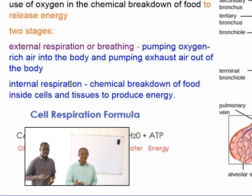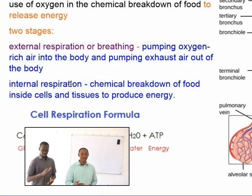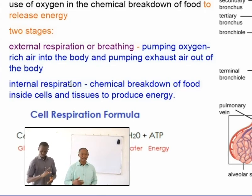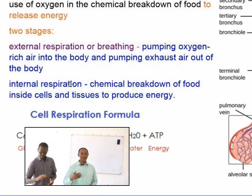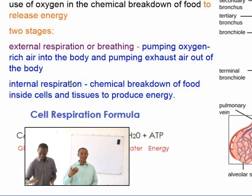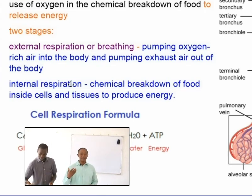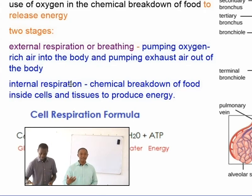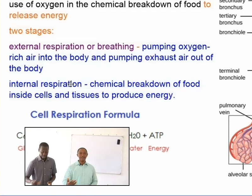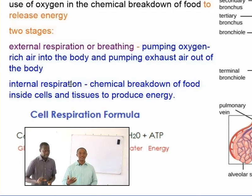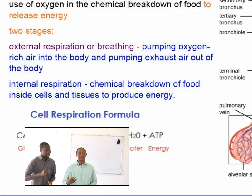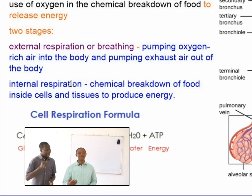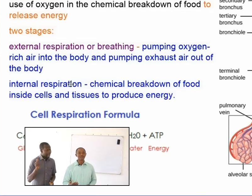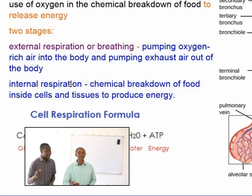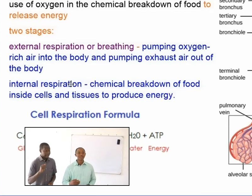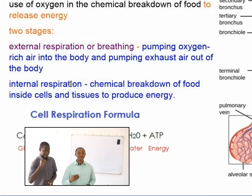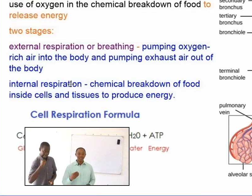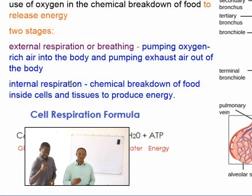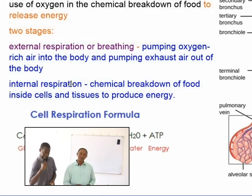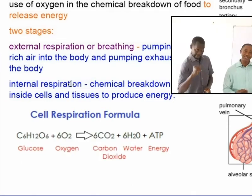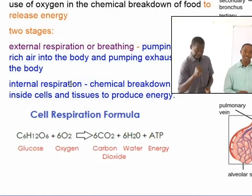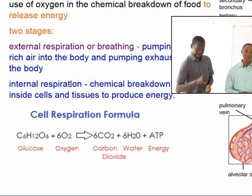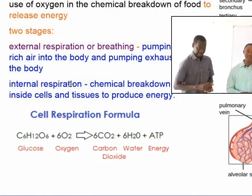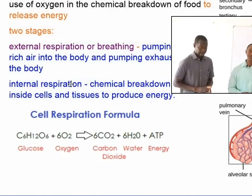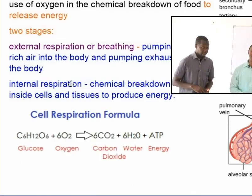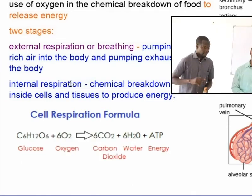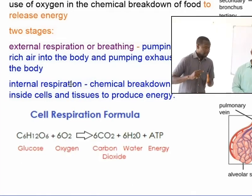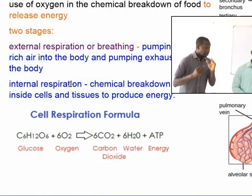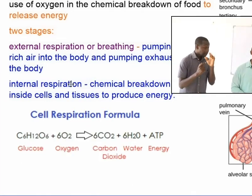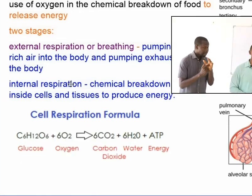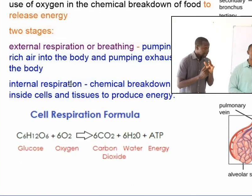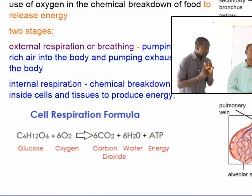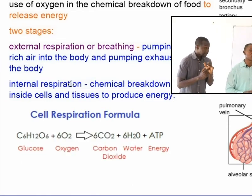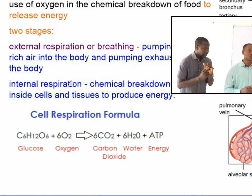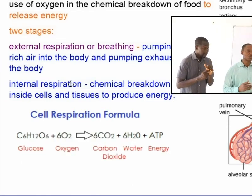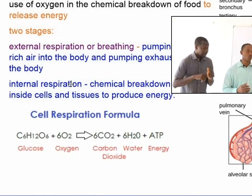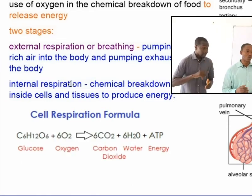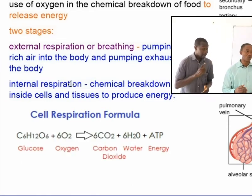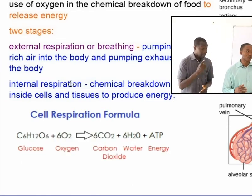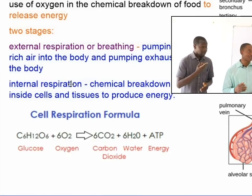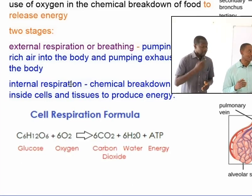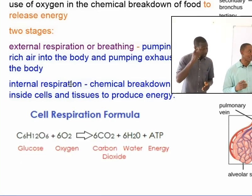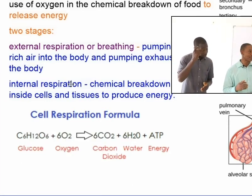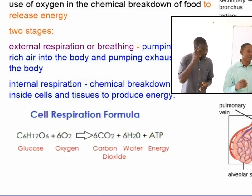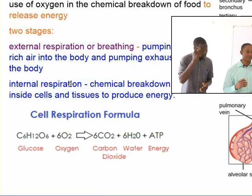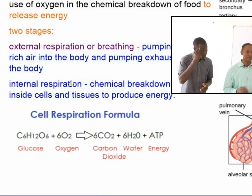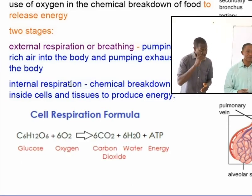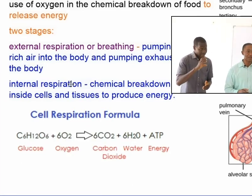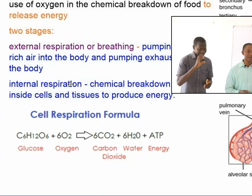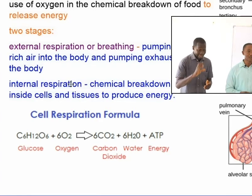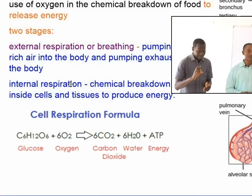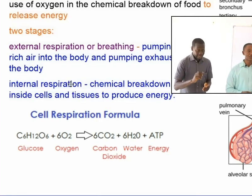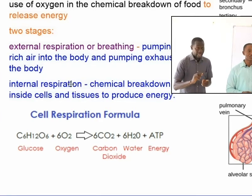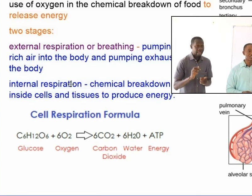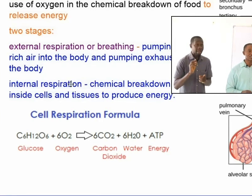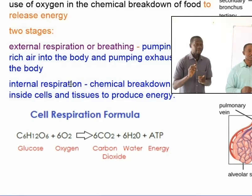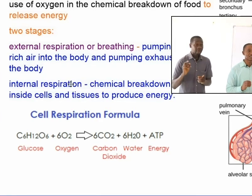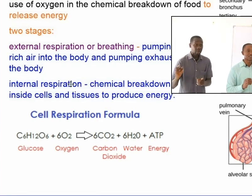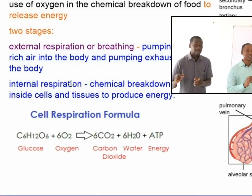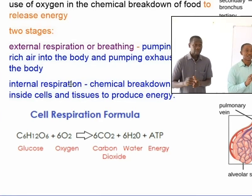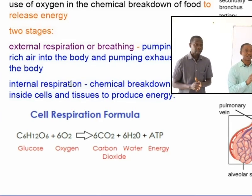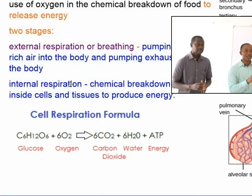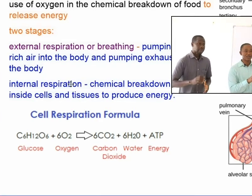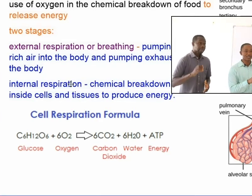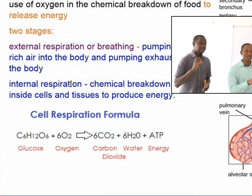water and energy. Now, in some instances, you might be required to know the chemical formula, which